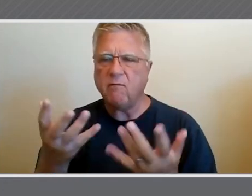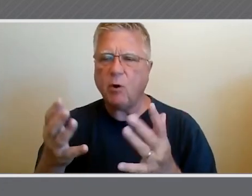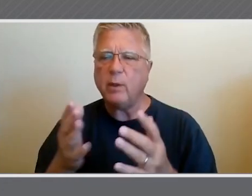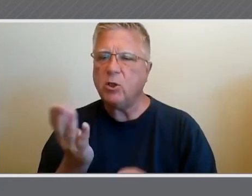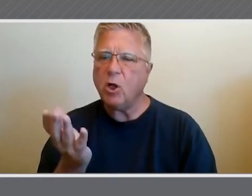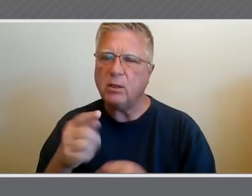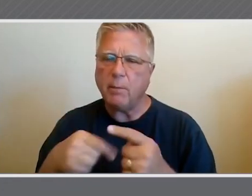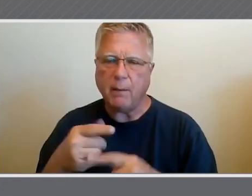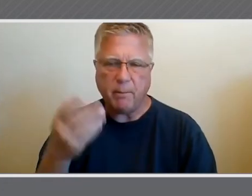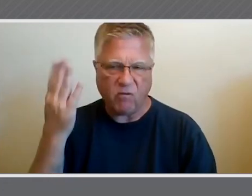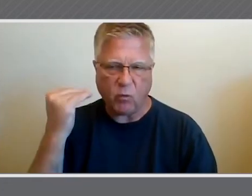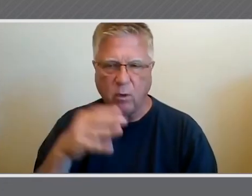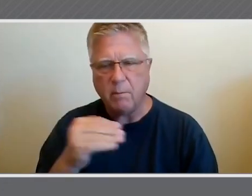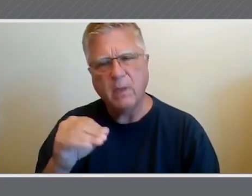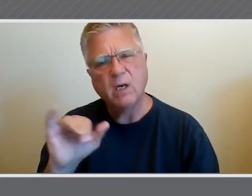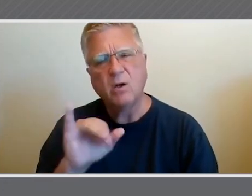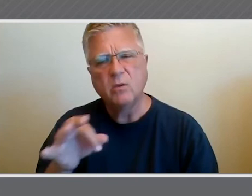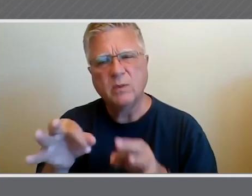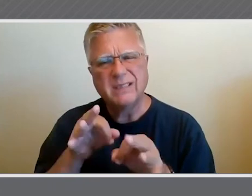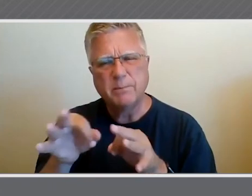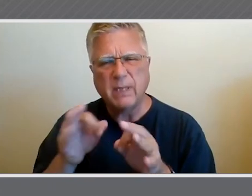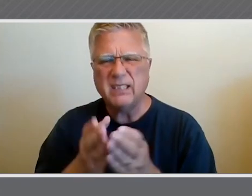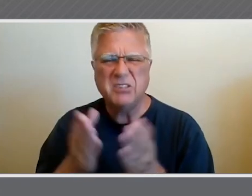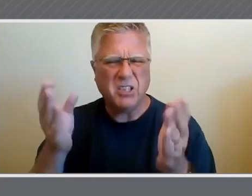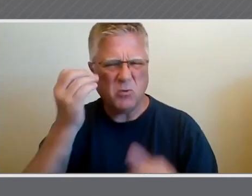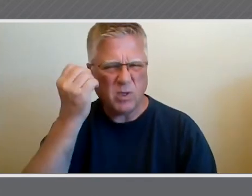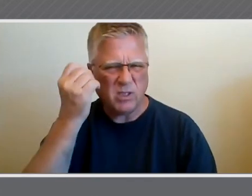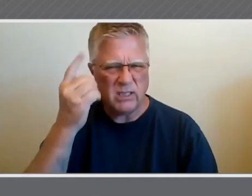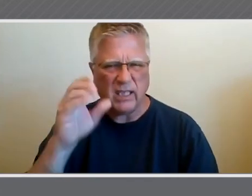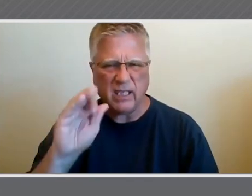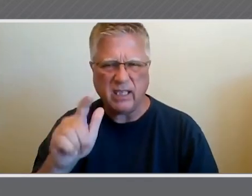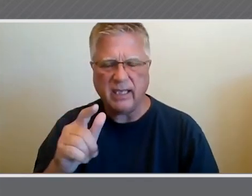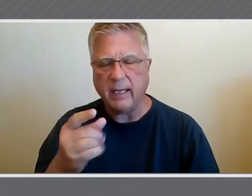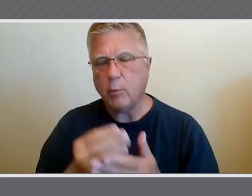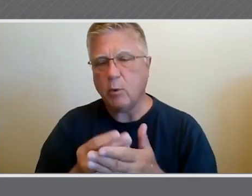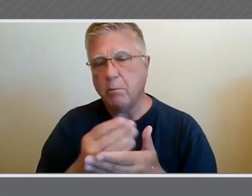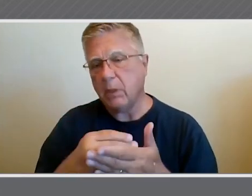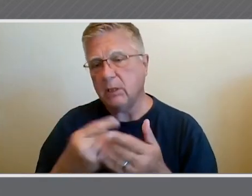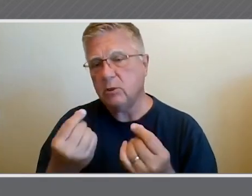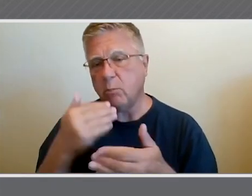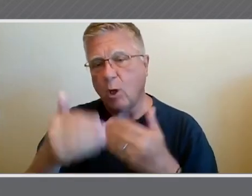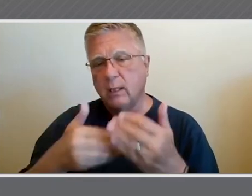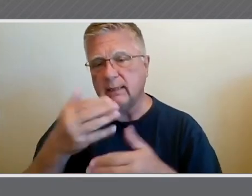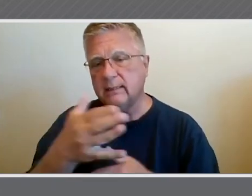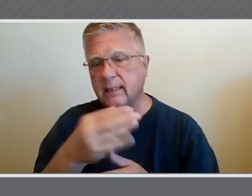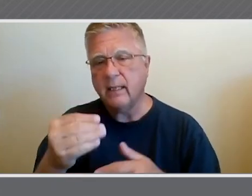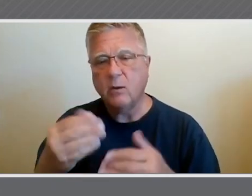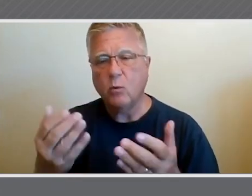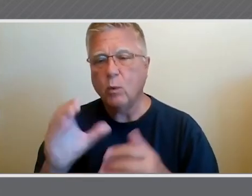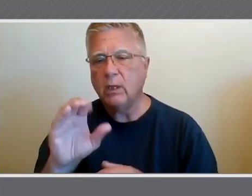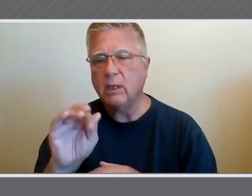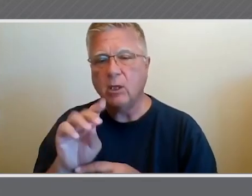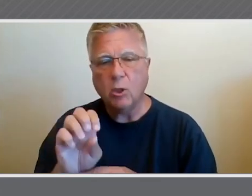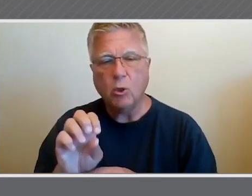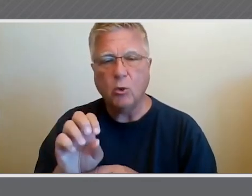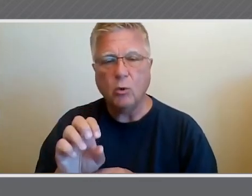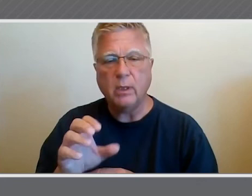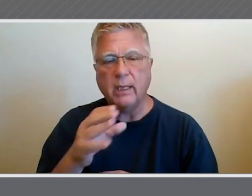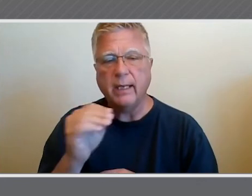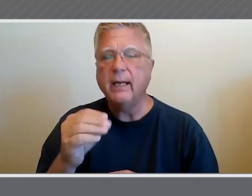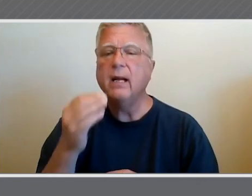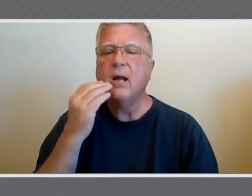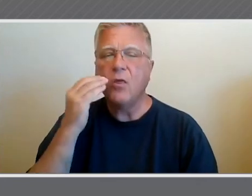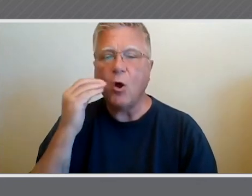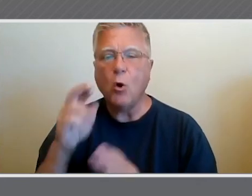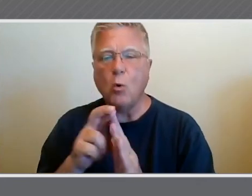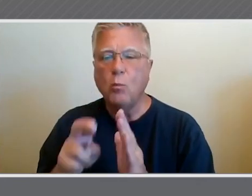through a general understanding of the capital budget process and also what code and the home rule charter